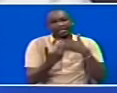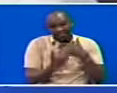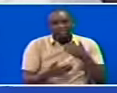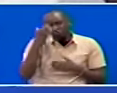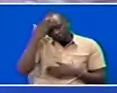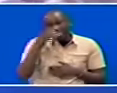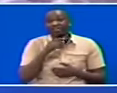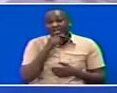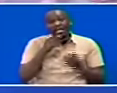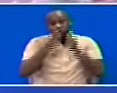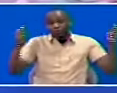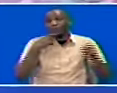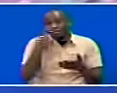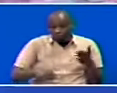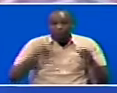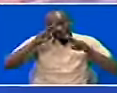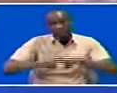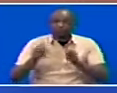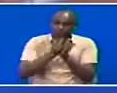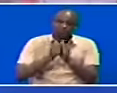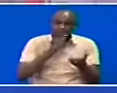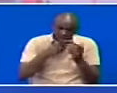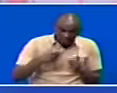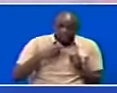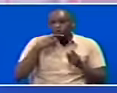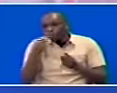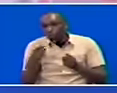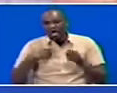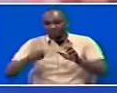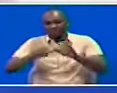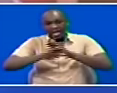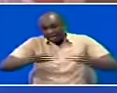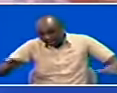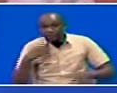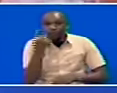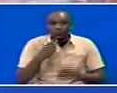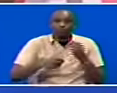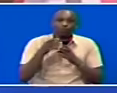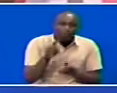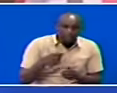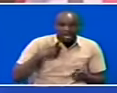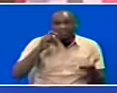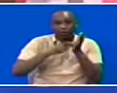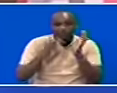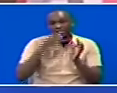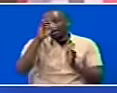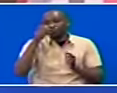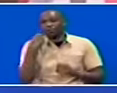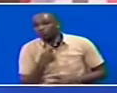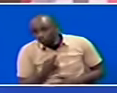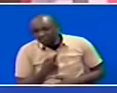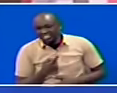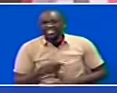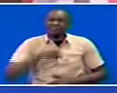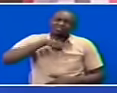kwa gazeti anasema tungekaa chini tupange nani atakwenda na mkeka, nani atakwenda na contract ya IBC.